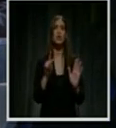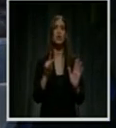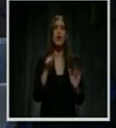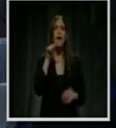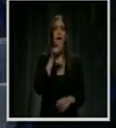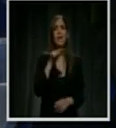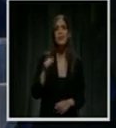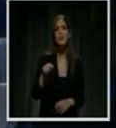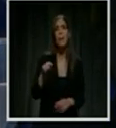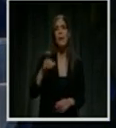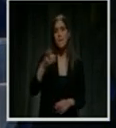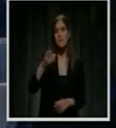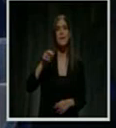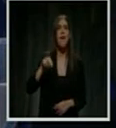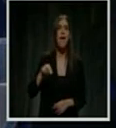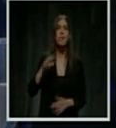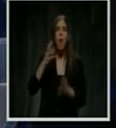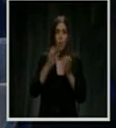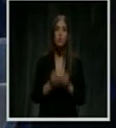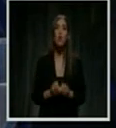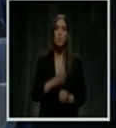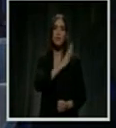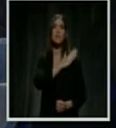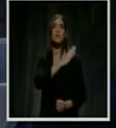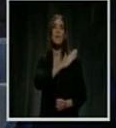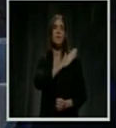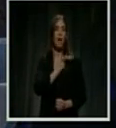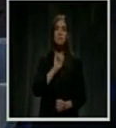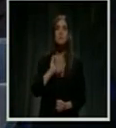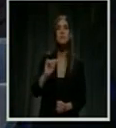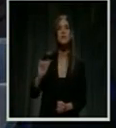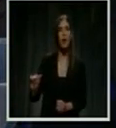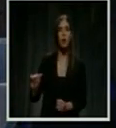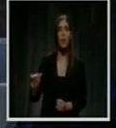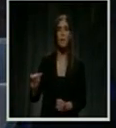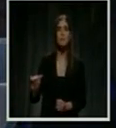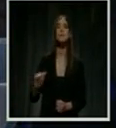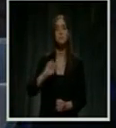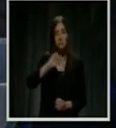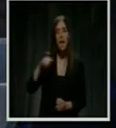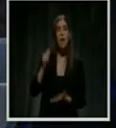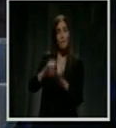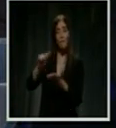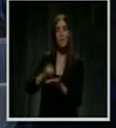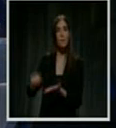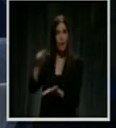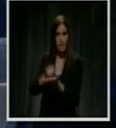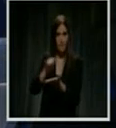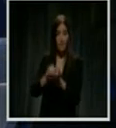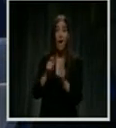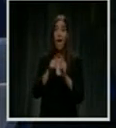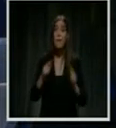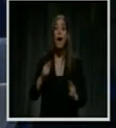to take more responsibility for its own defense kien wieħed mill-firmatarji. seba xhur ilu ftiem